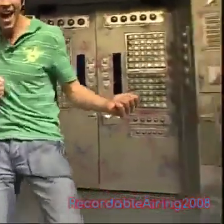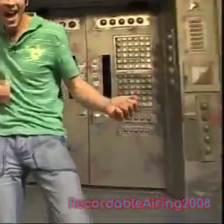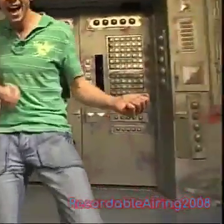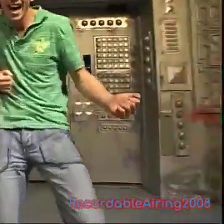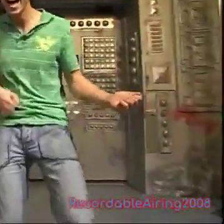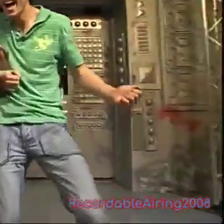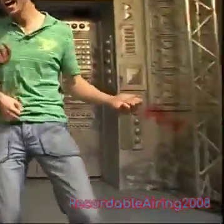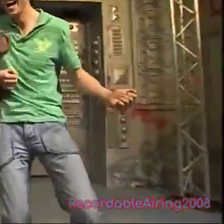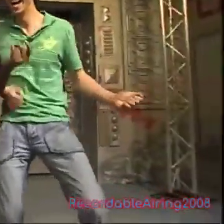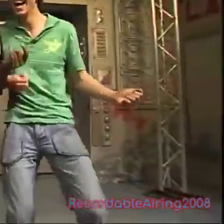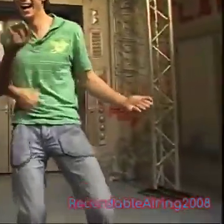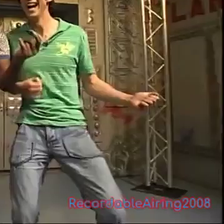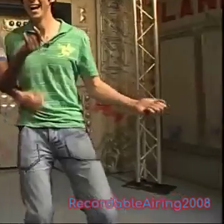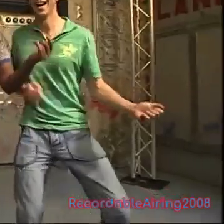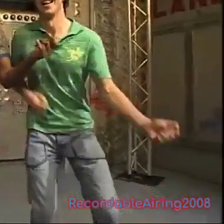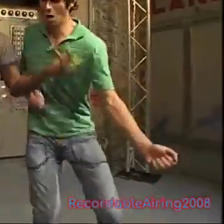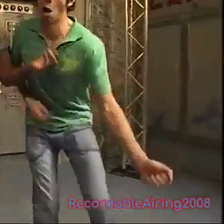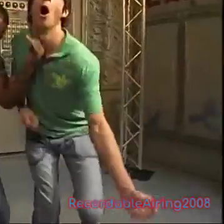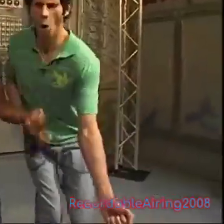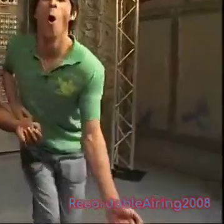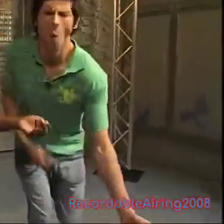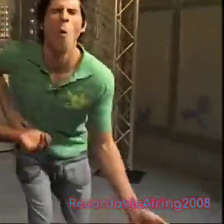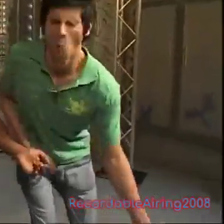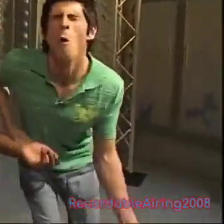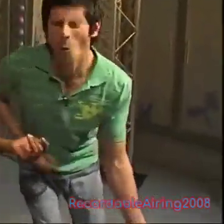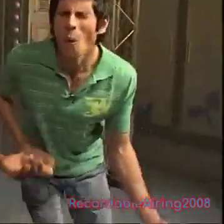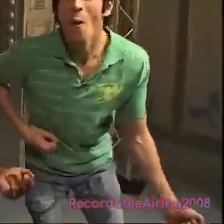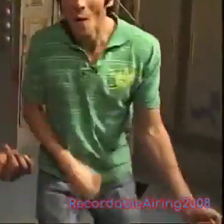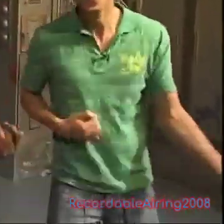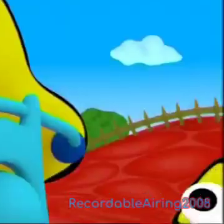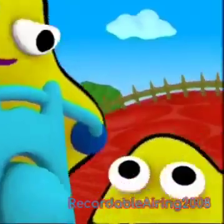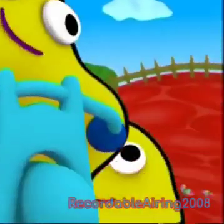Yes! Right now, though, it's time for Jack and Ori Jr.